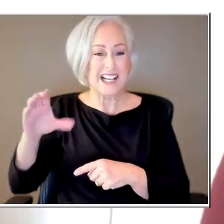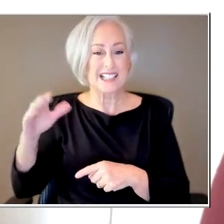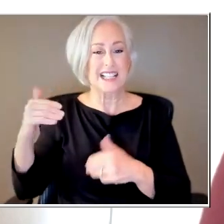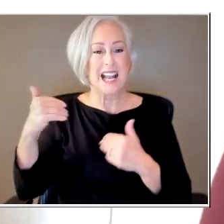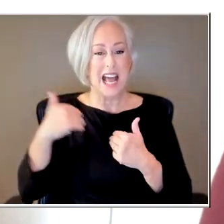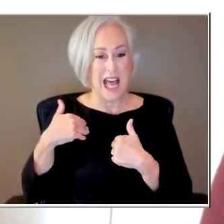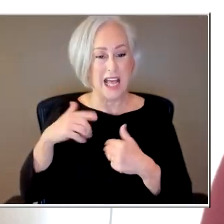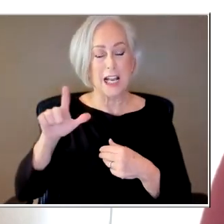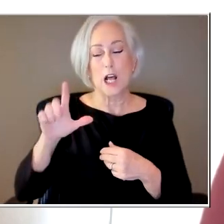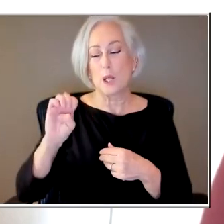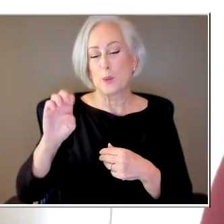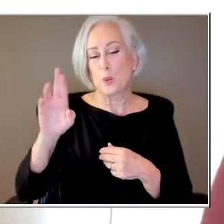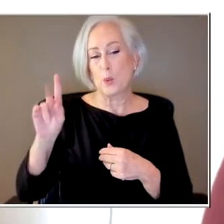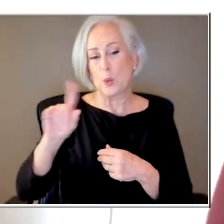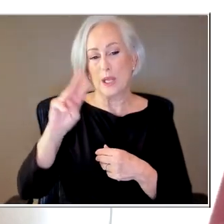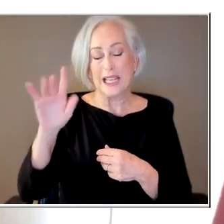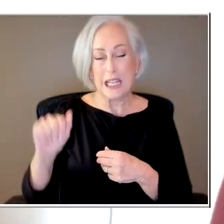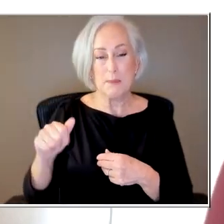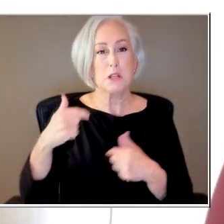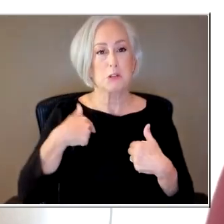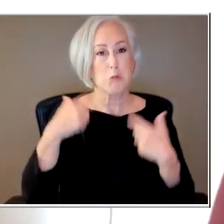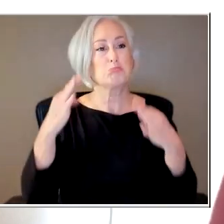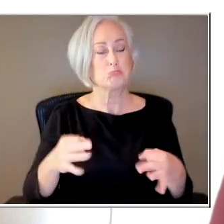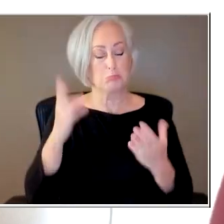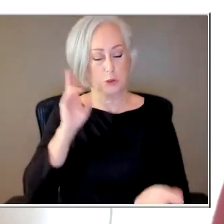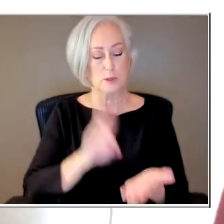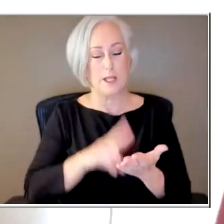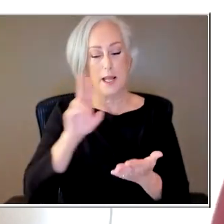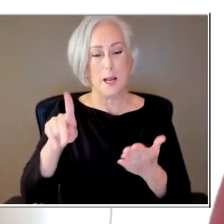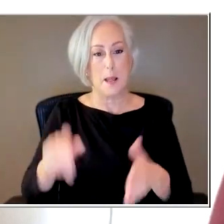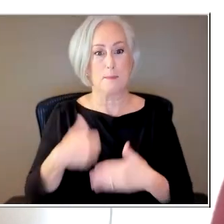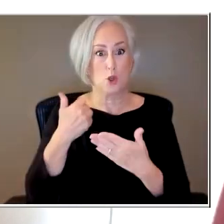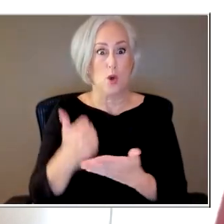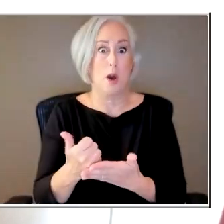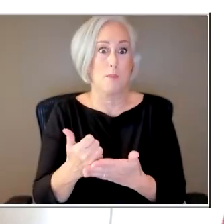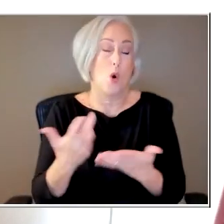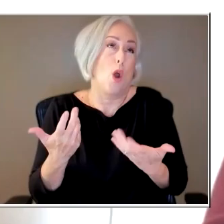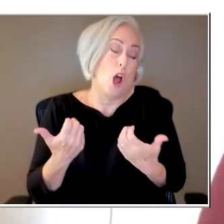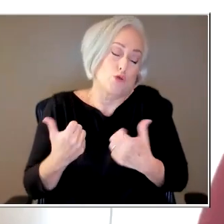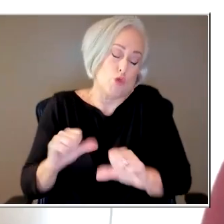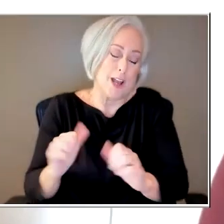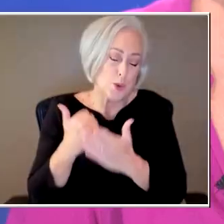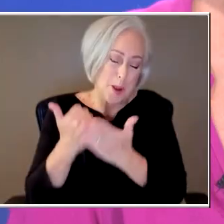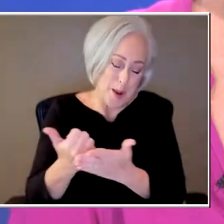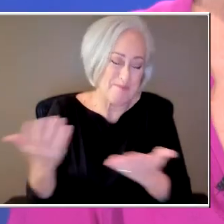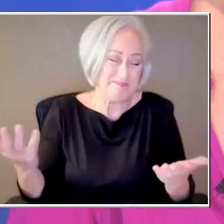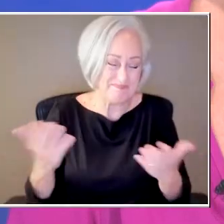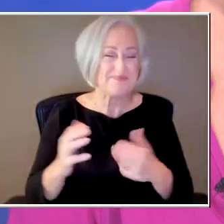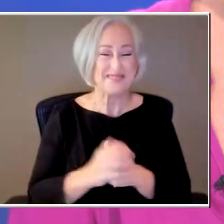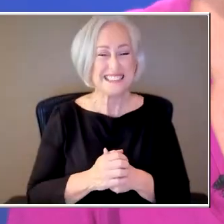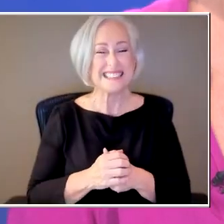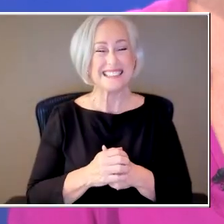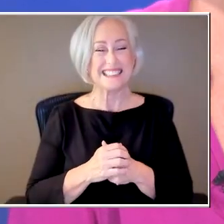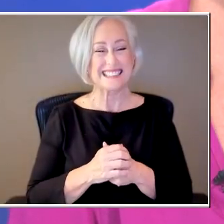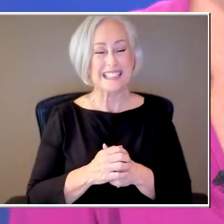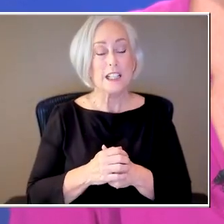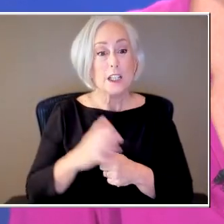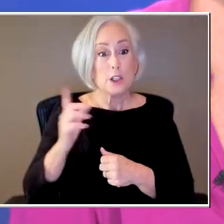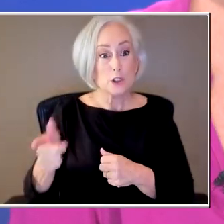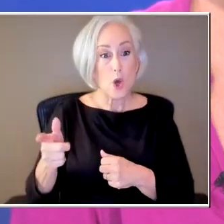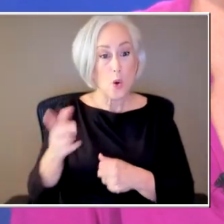I signed up to help him. I tried to help him. So you had this